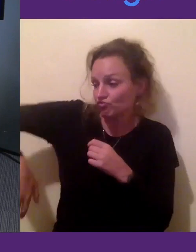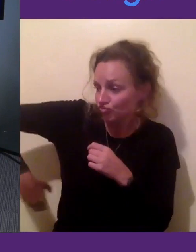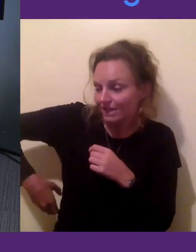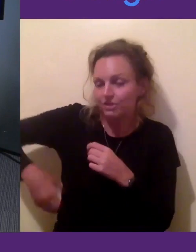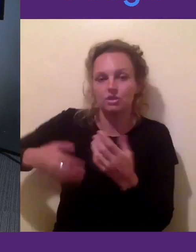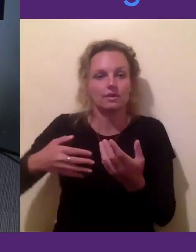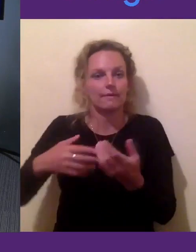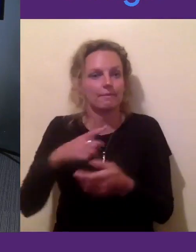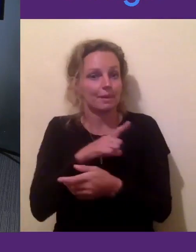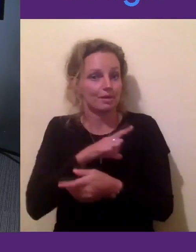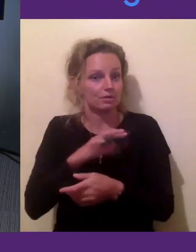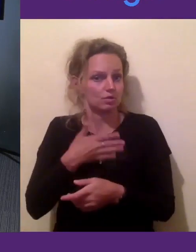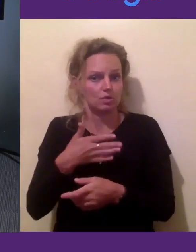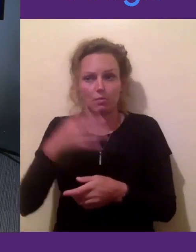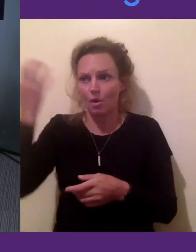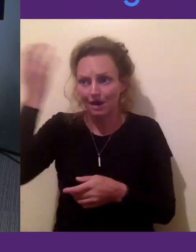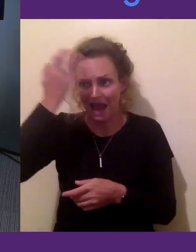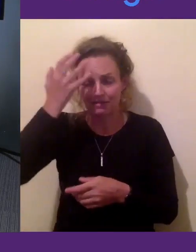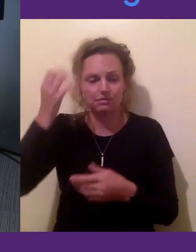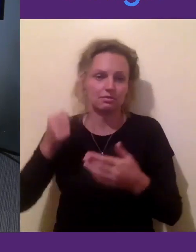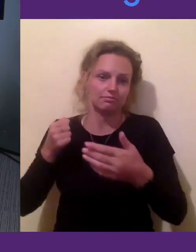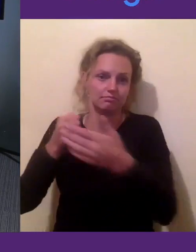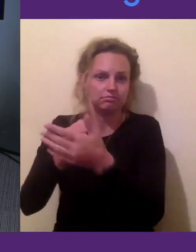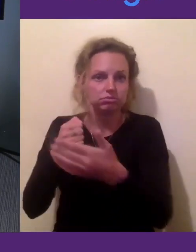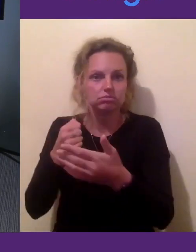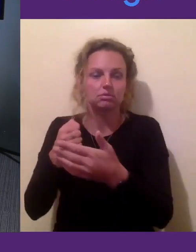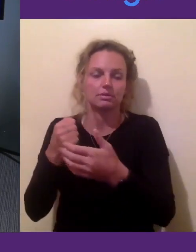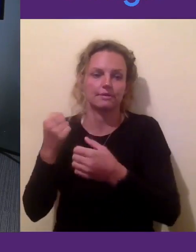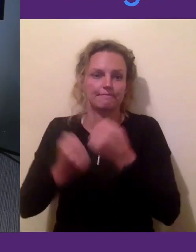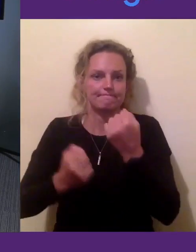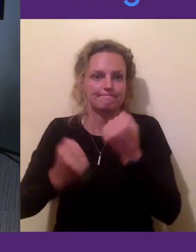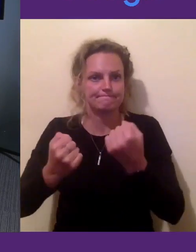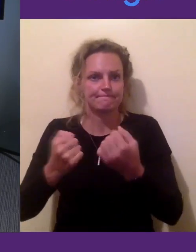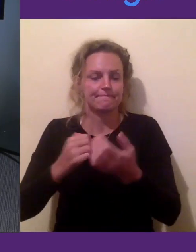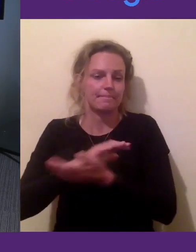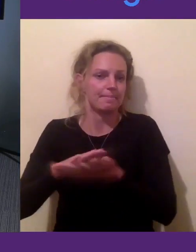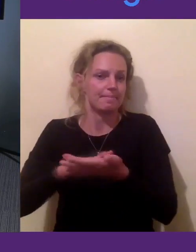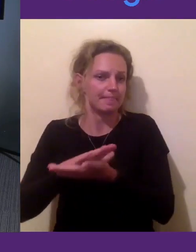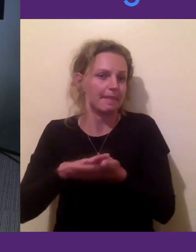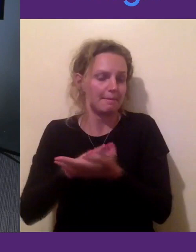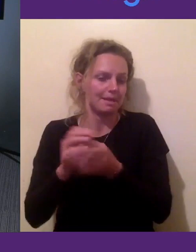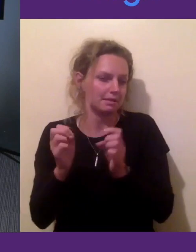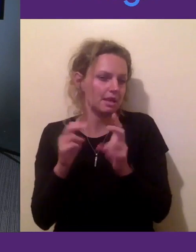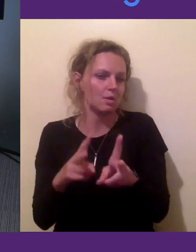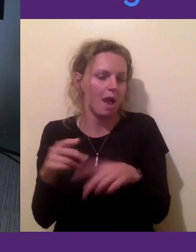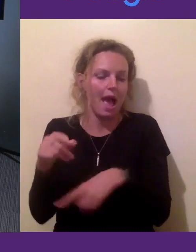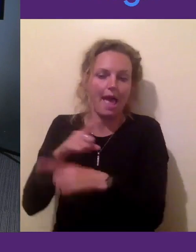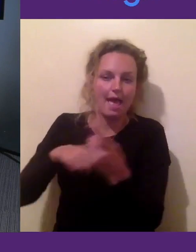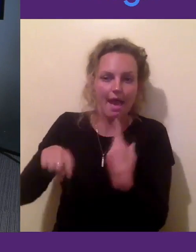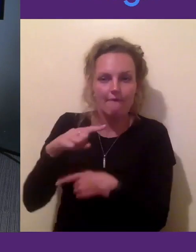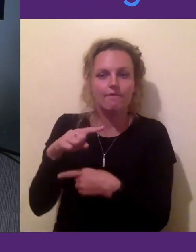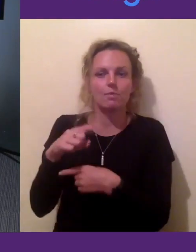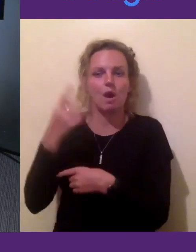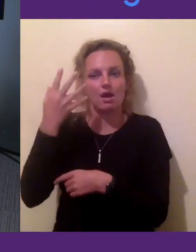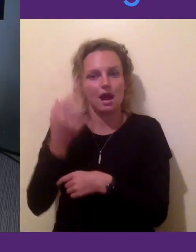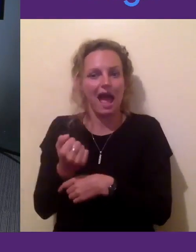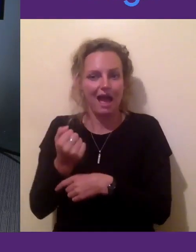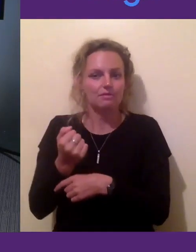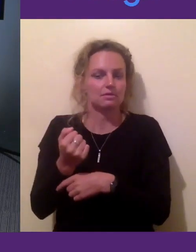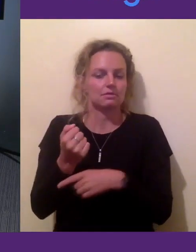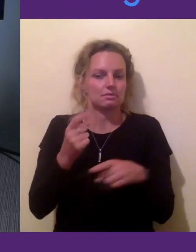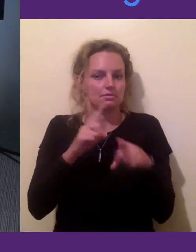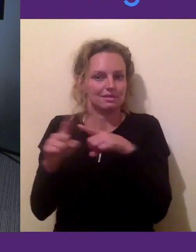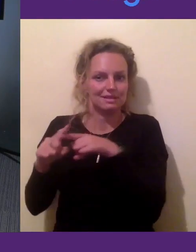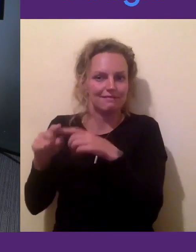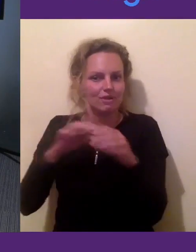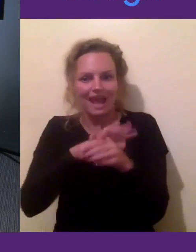have also a cognitive impairment, because maybe you're in the third construction road area behind a slow truck, and somebody crossed